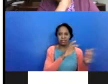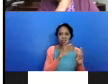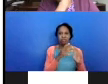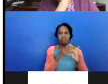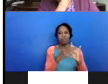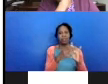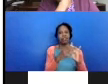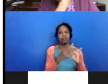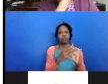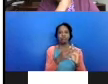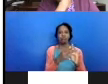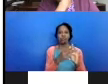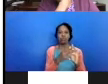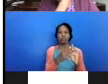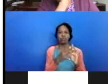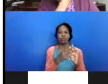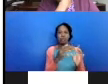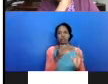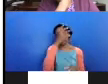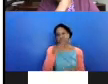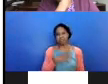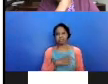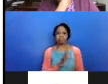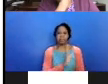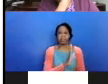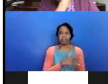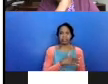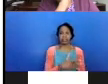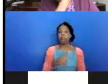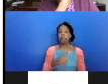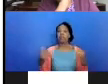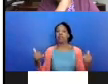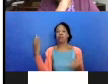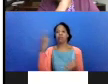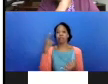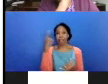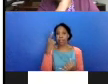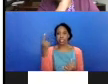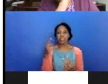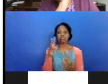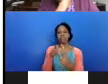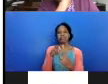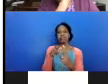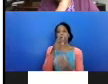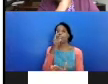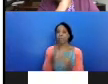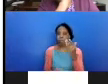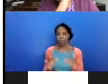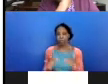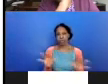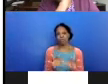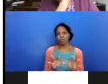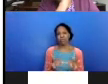that they are both important in terms of understanding specifically what is happening with these men and guiding my